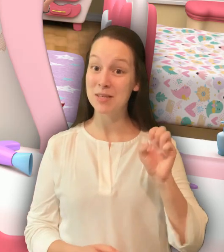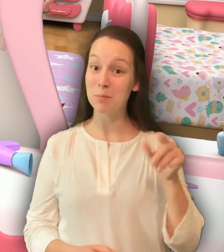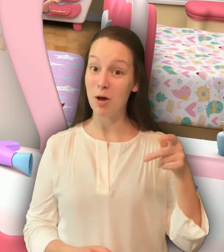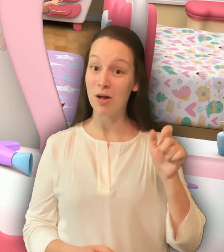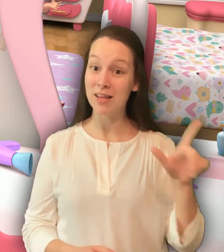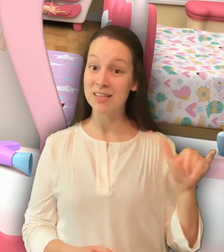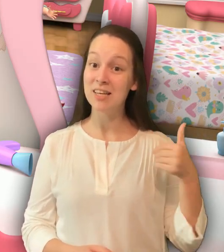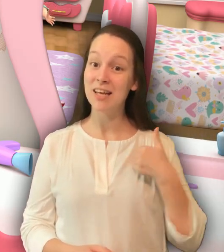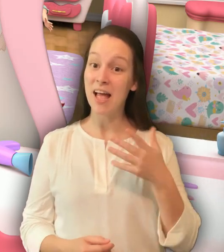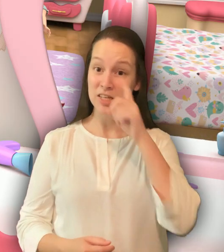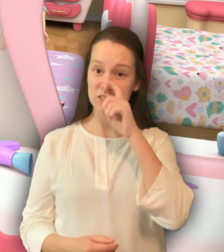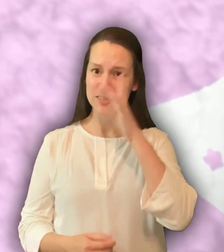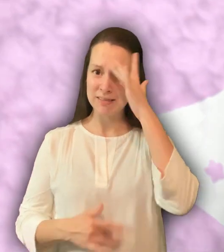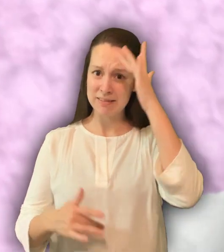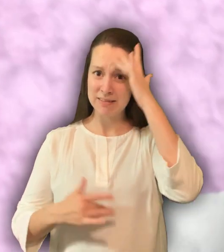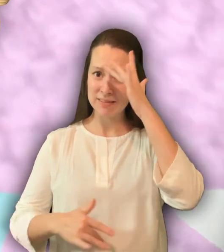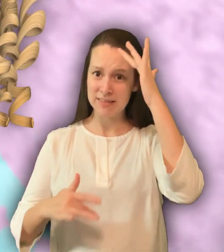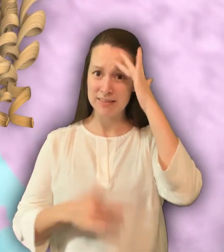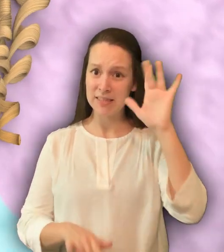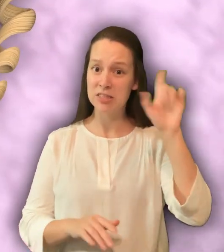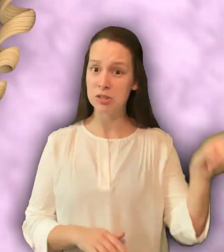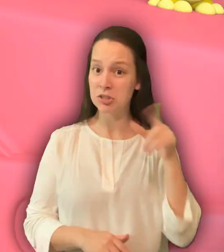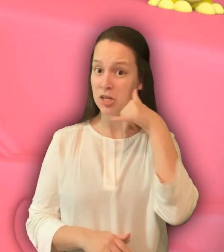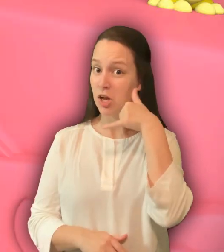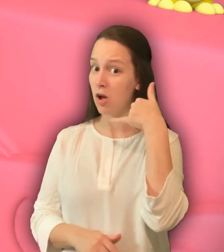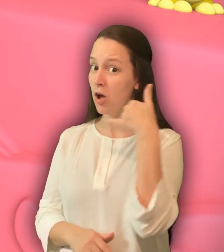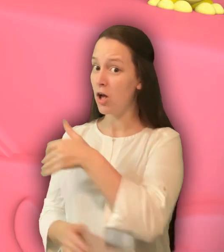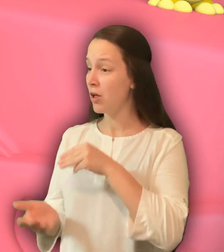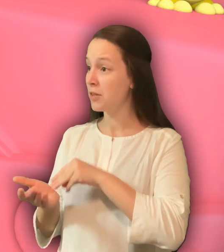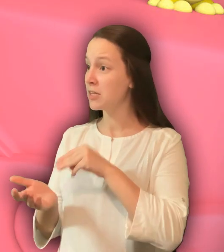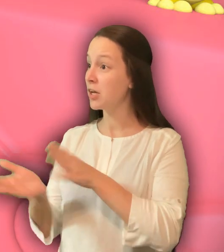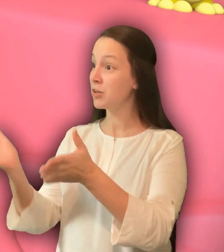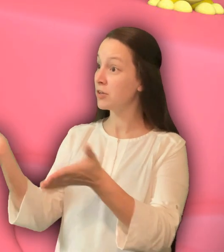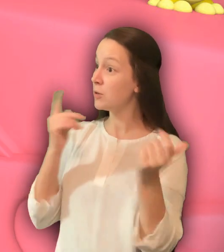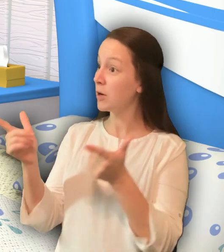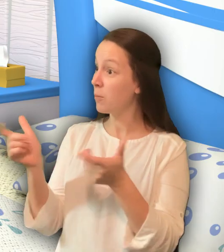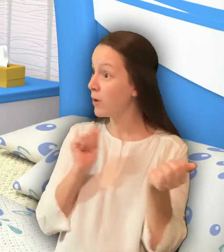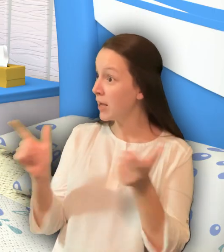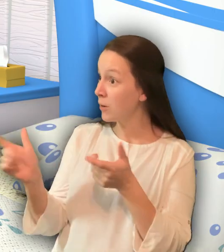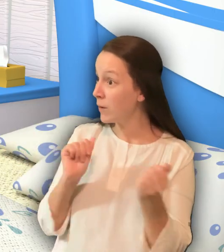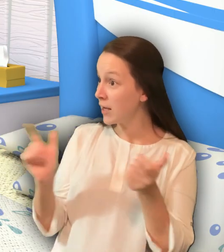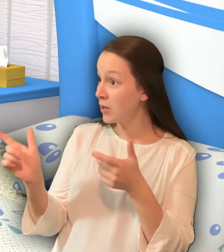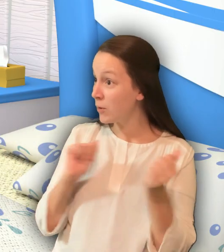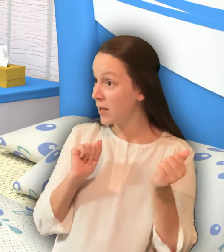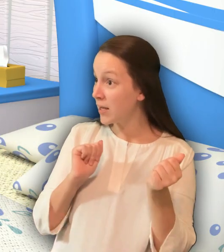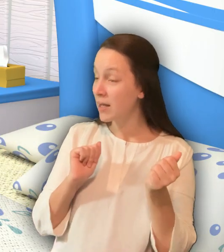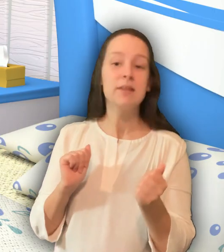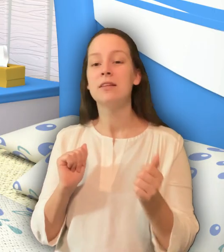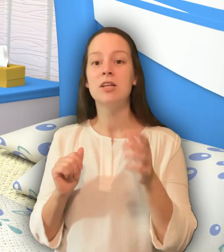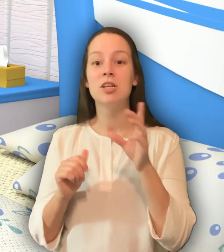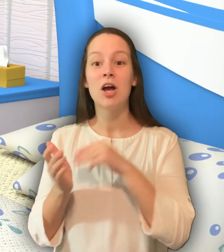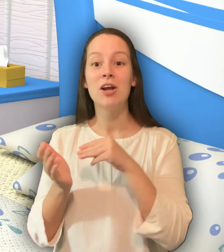Miss Polly had a dolly who was sick, sick, sick So she called for the doctor to come quick, quick,